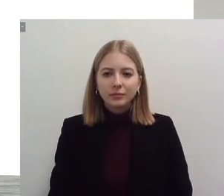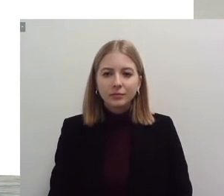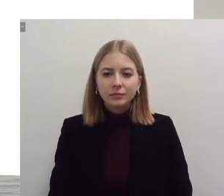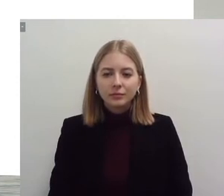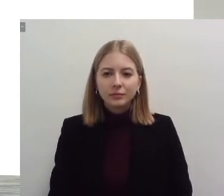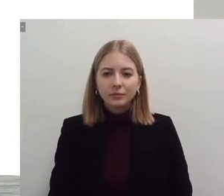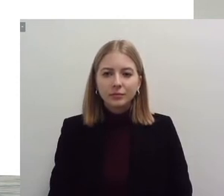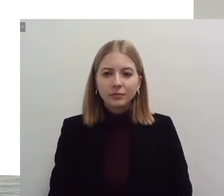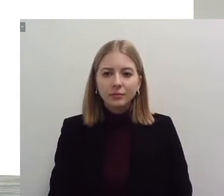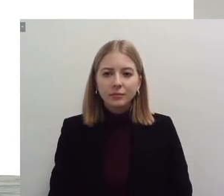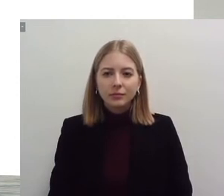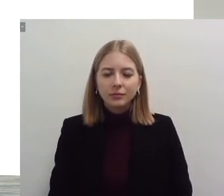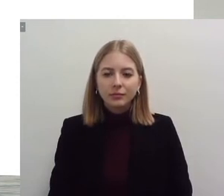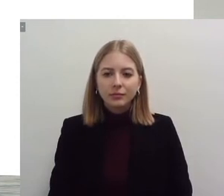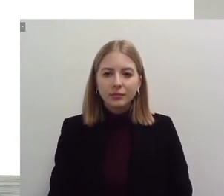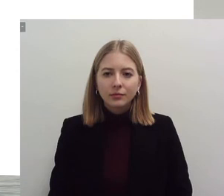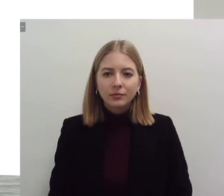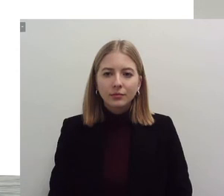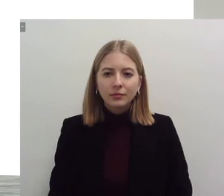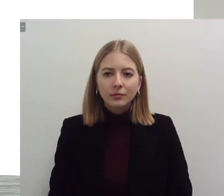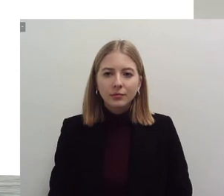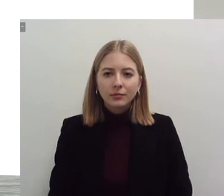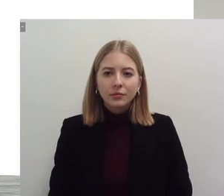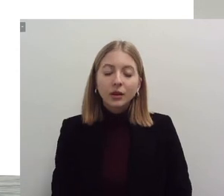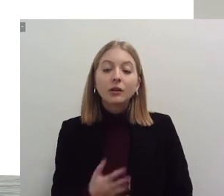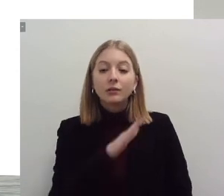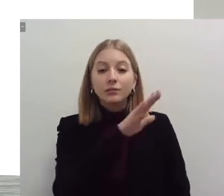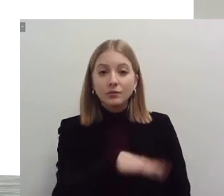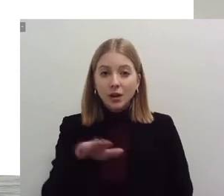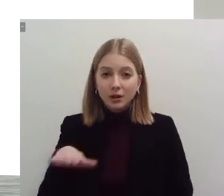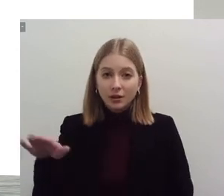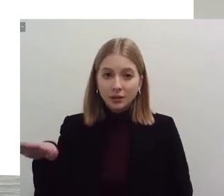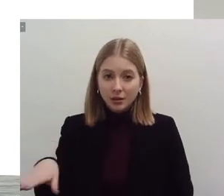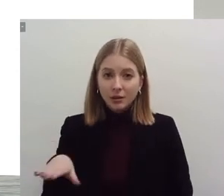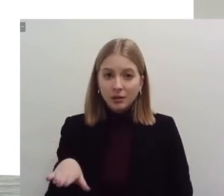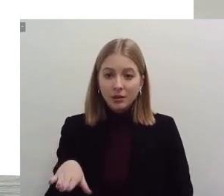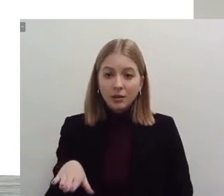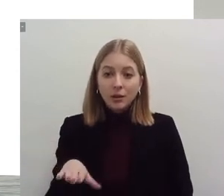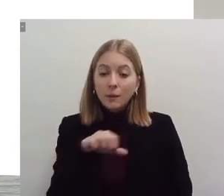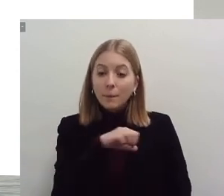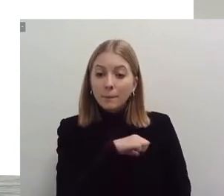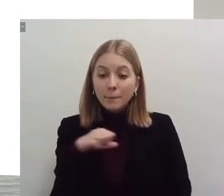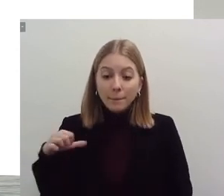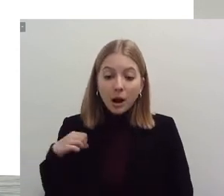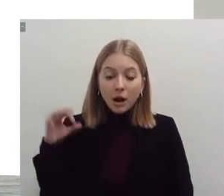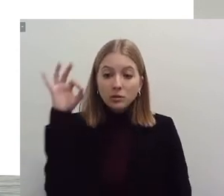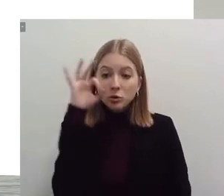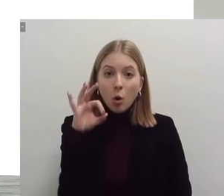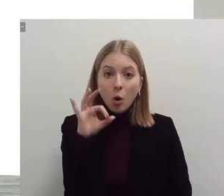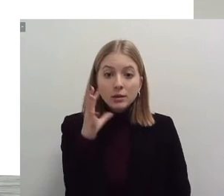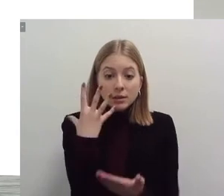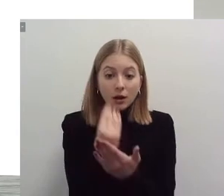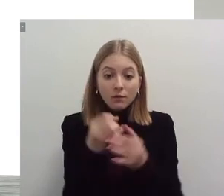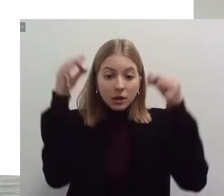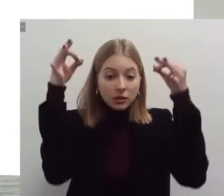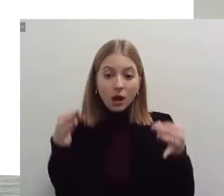about that the children's rights. I guess they assume that they know of its existence, but most of them